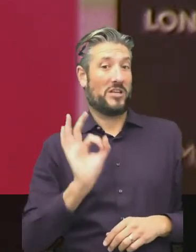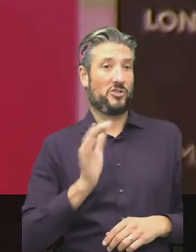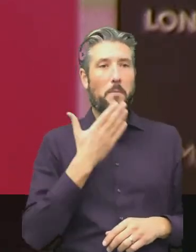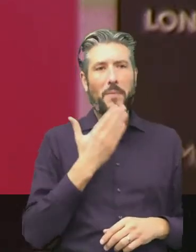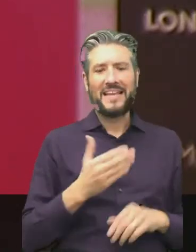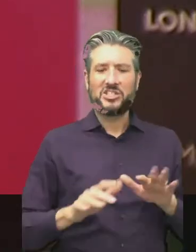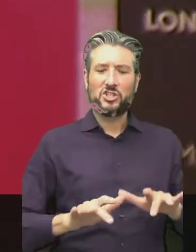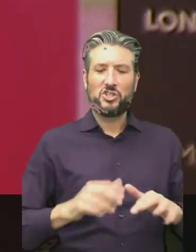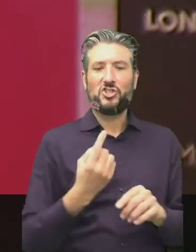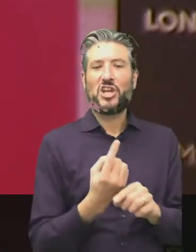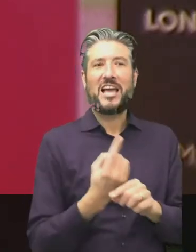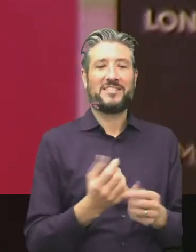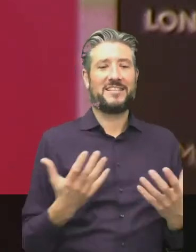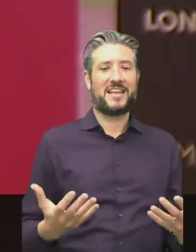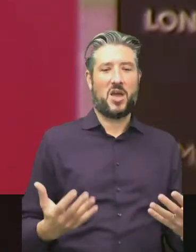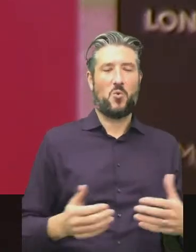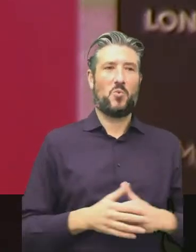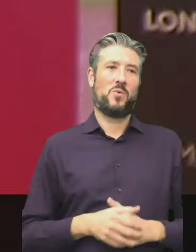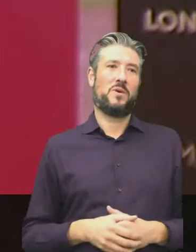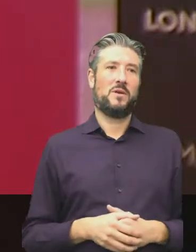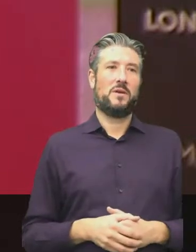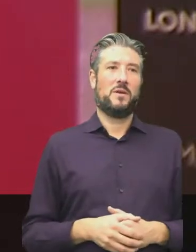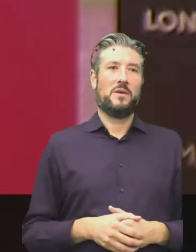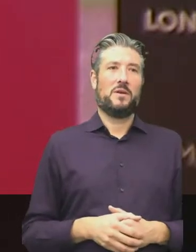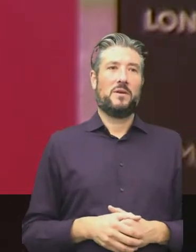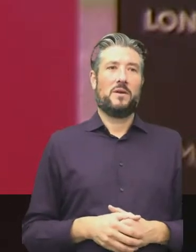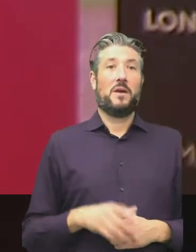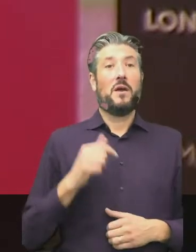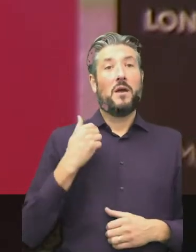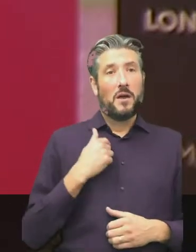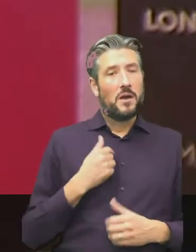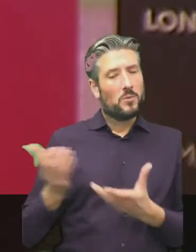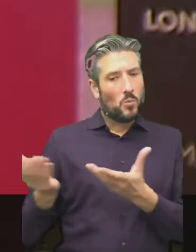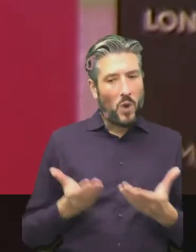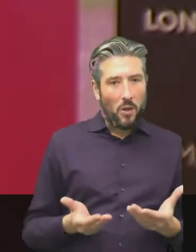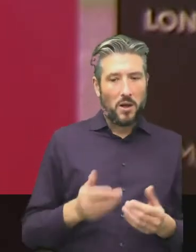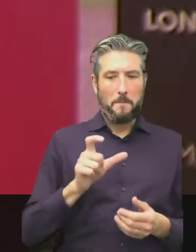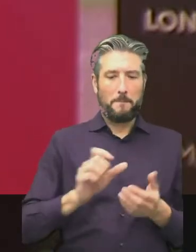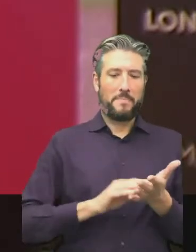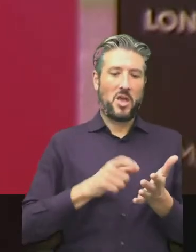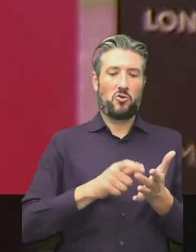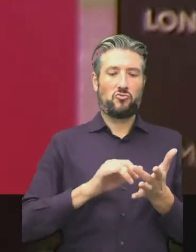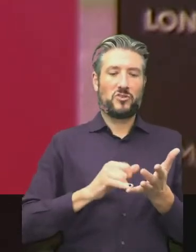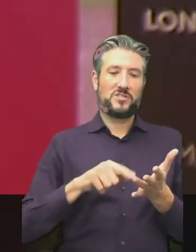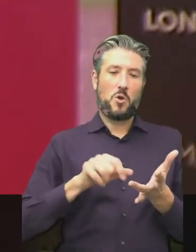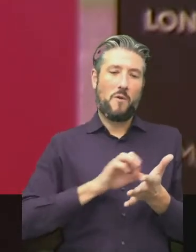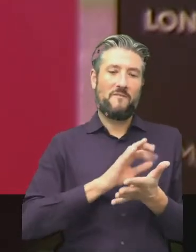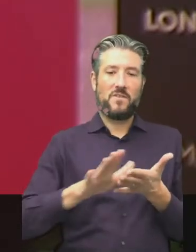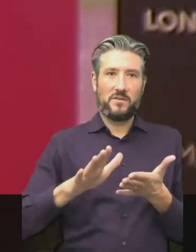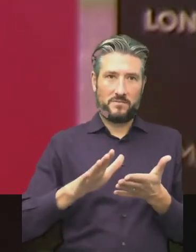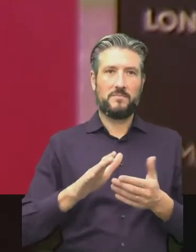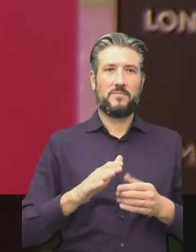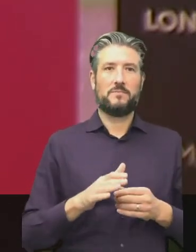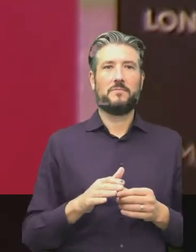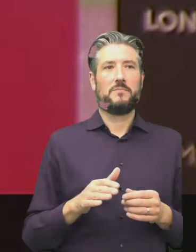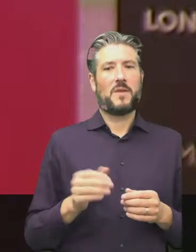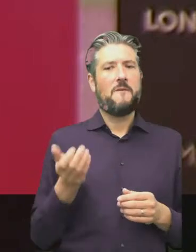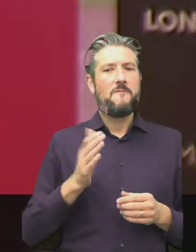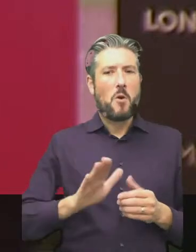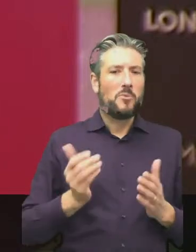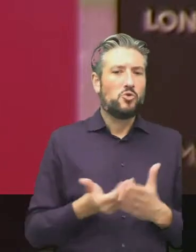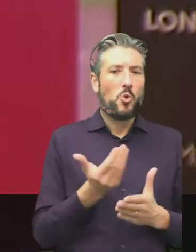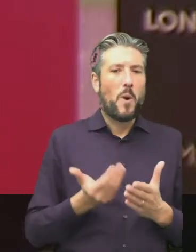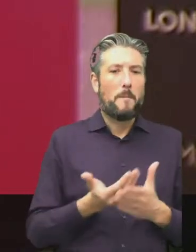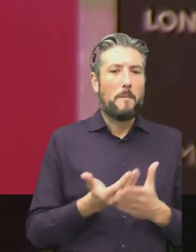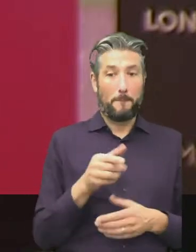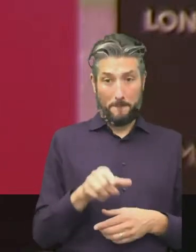Can I welcome, first of all, Christoph Brunn from Newham, who will be asking our first question.